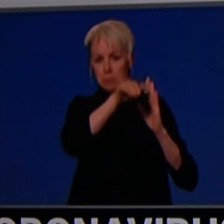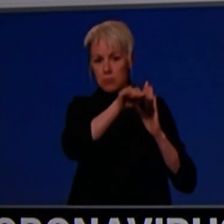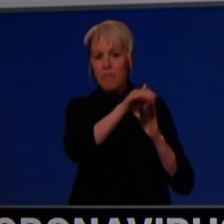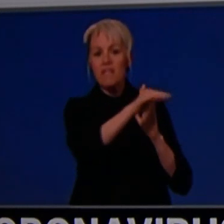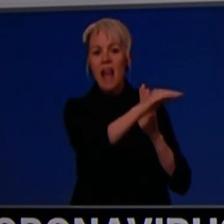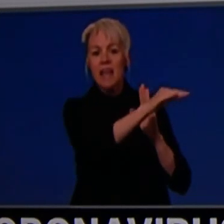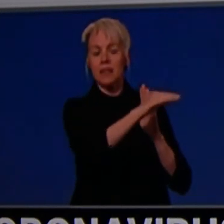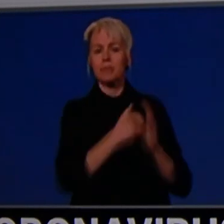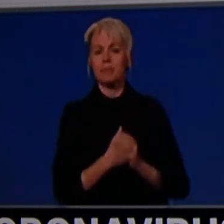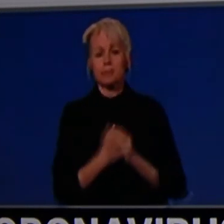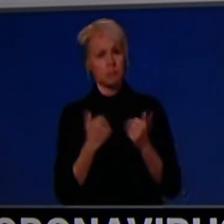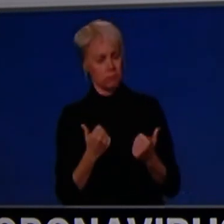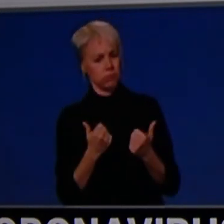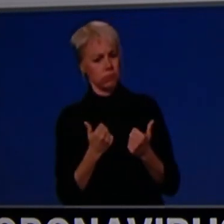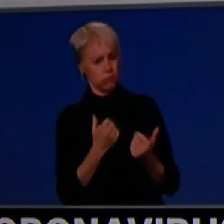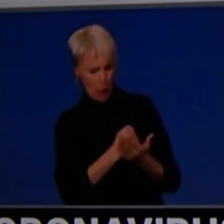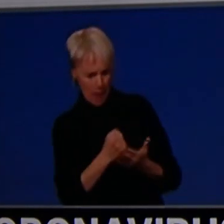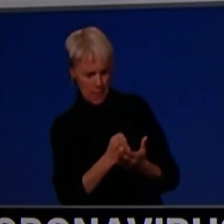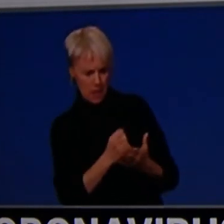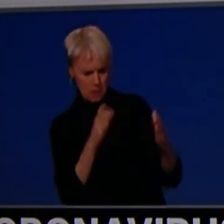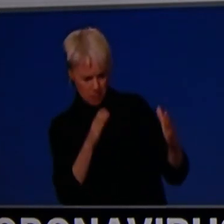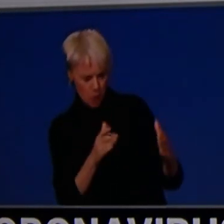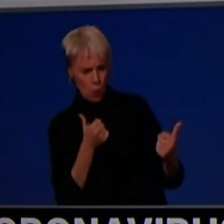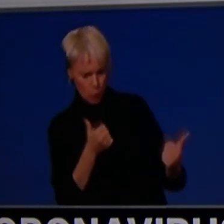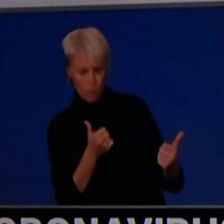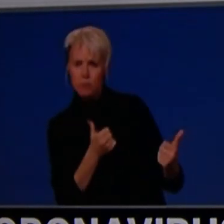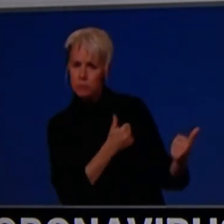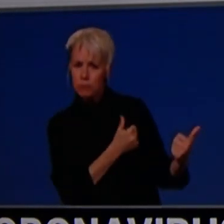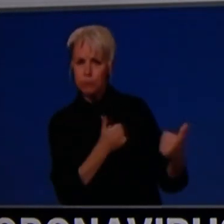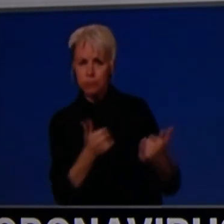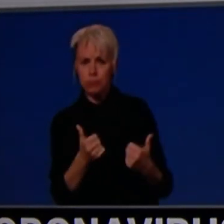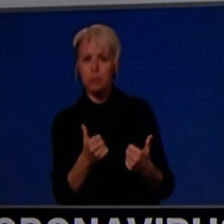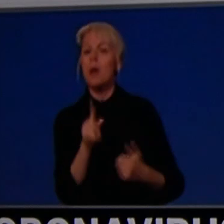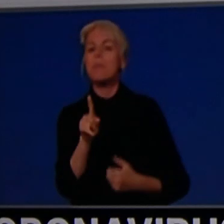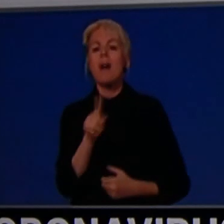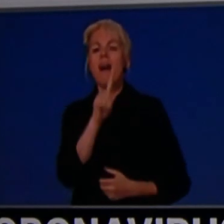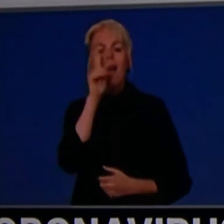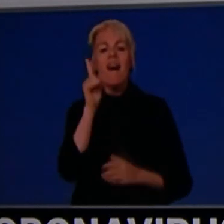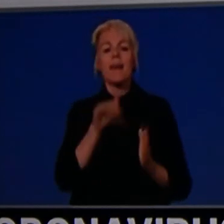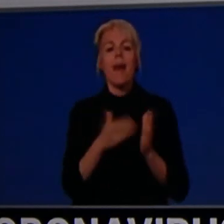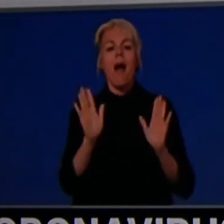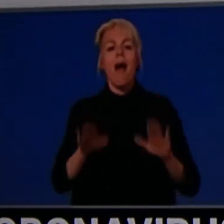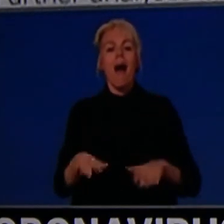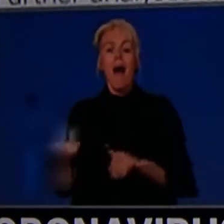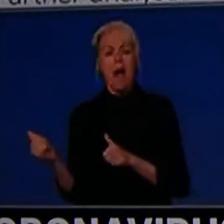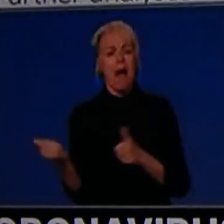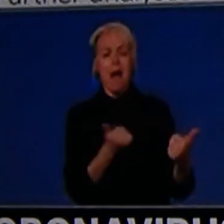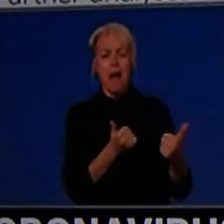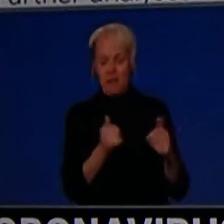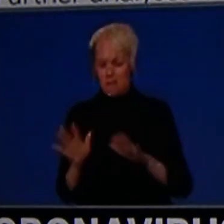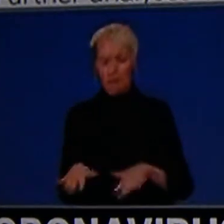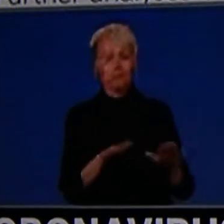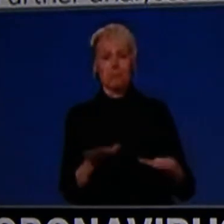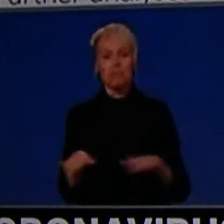very gratifying outcome, but again, one about which we cannot be complacent. Next slide.